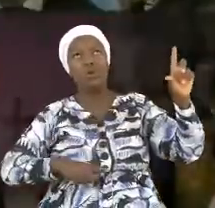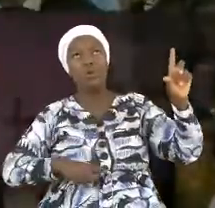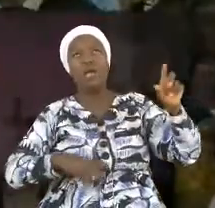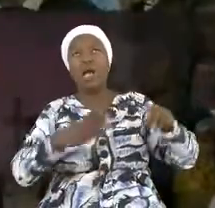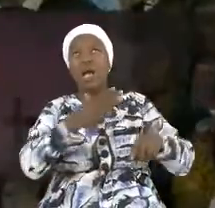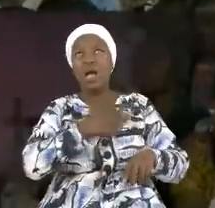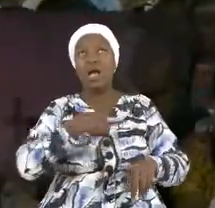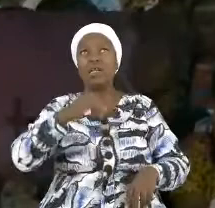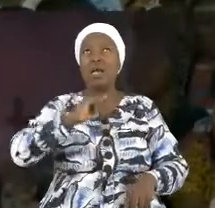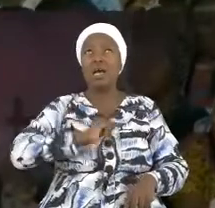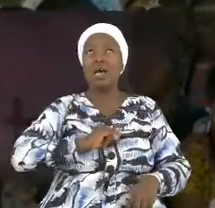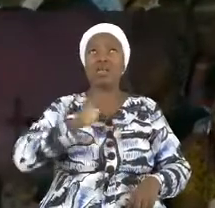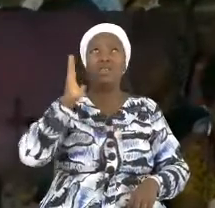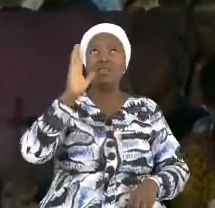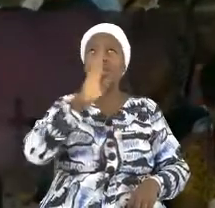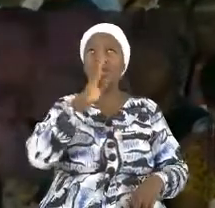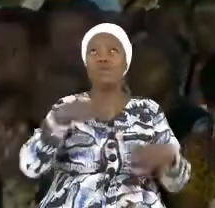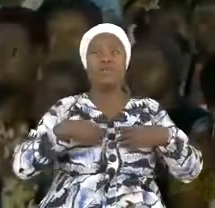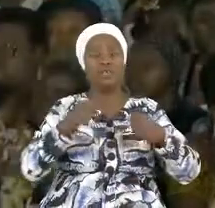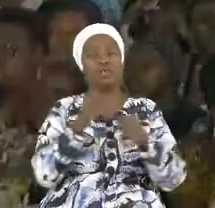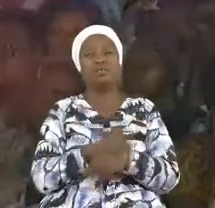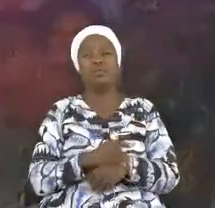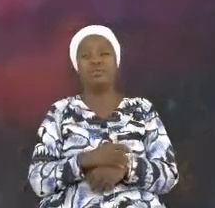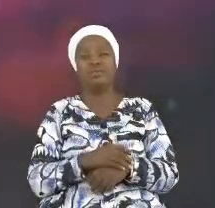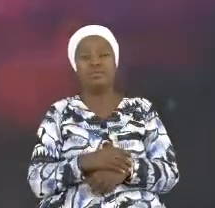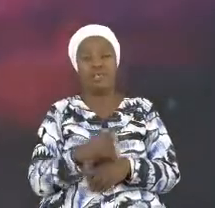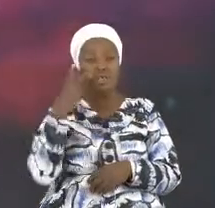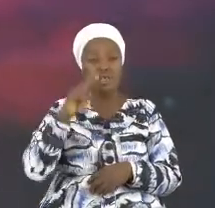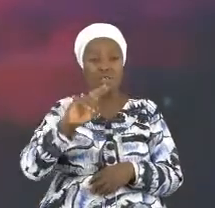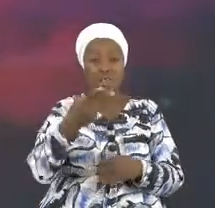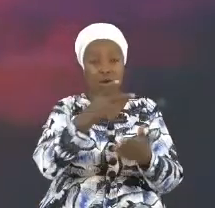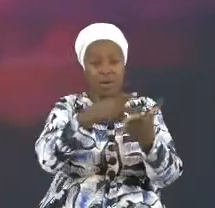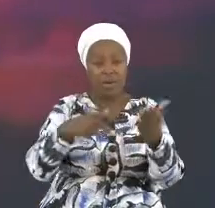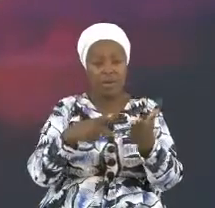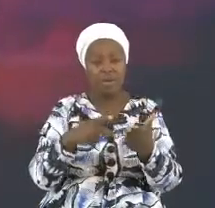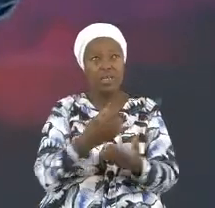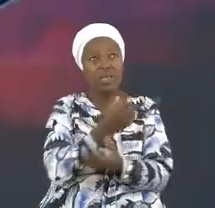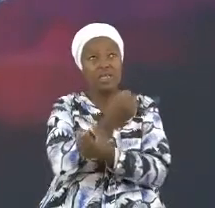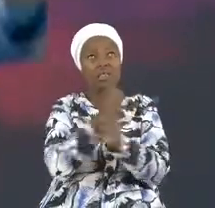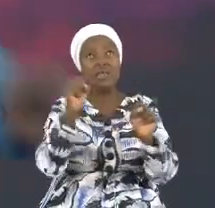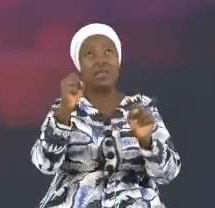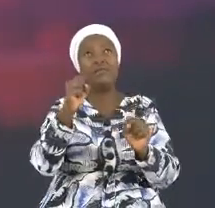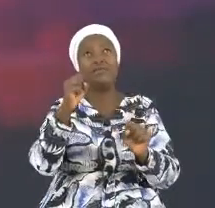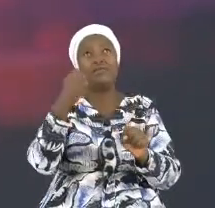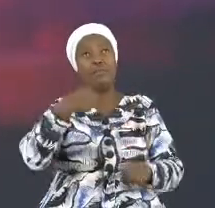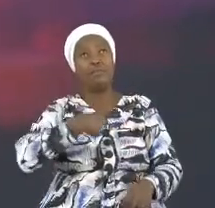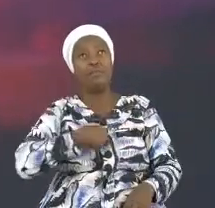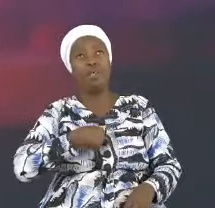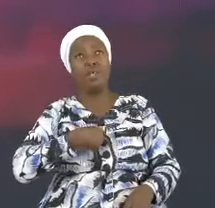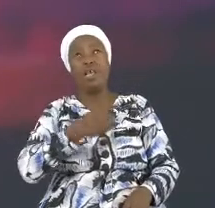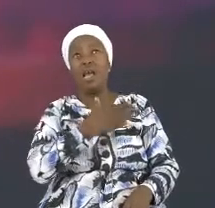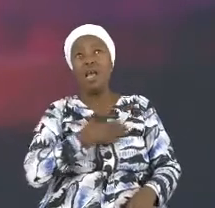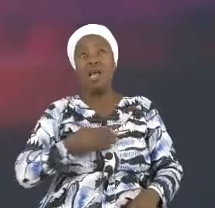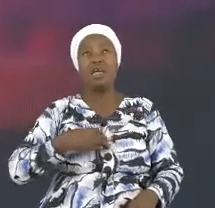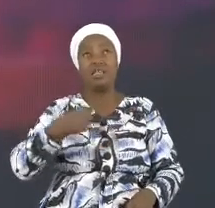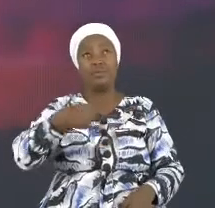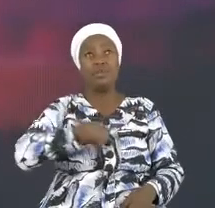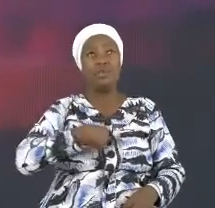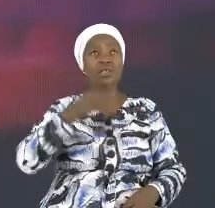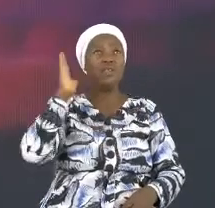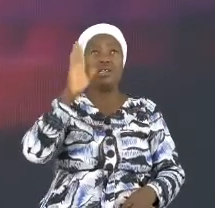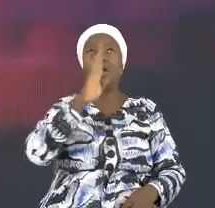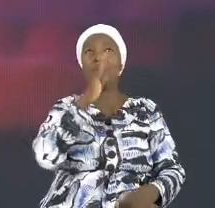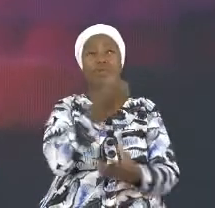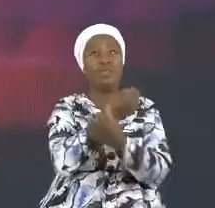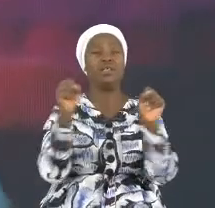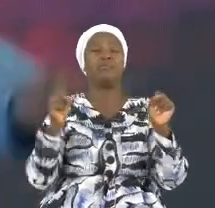healed. Look at the second part of the prayer. Save me, and I shall be saved. Can you